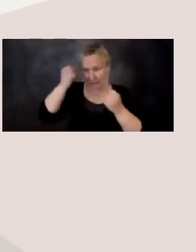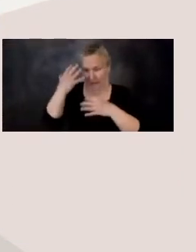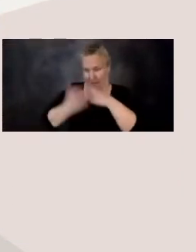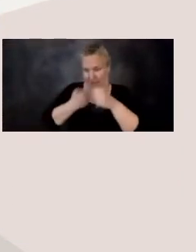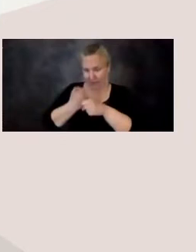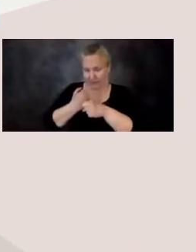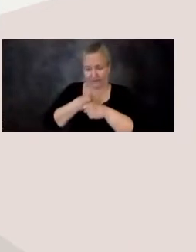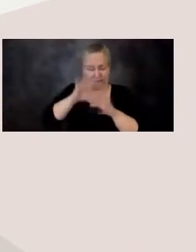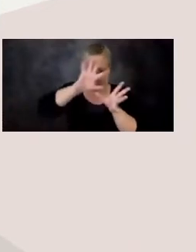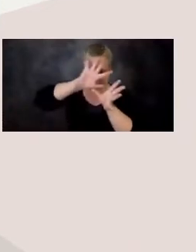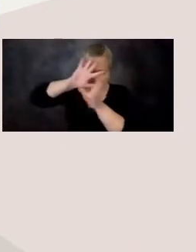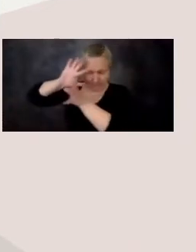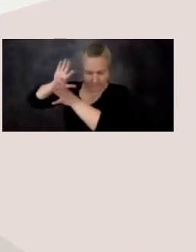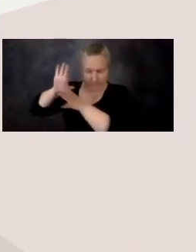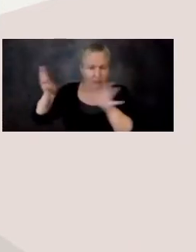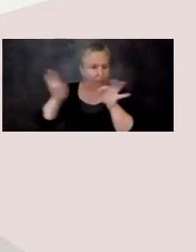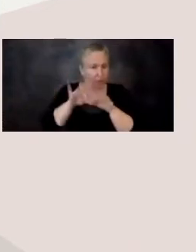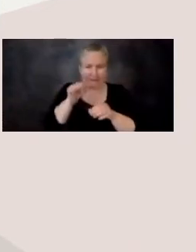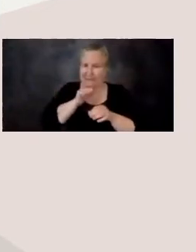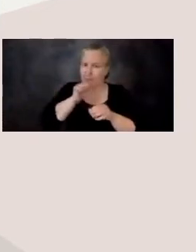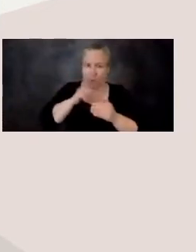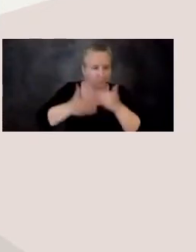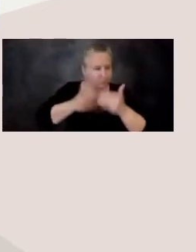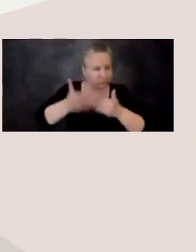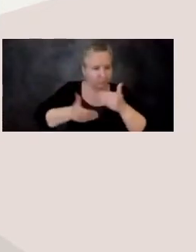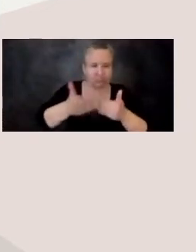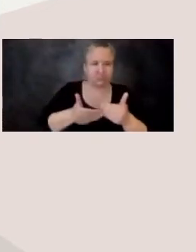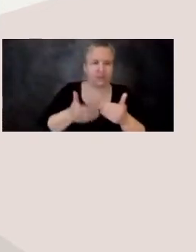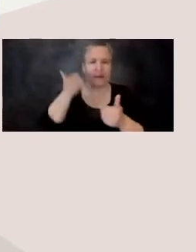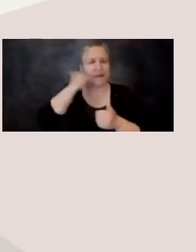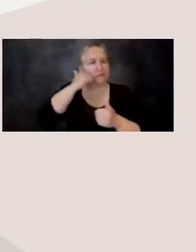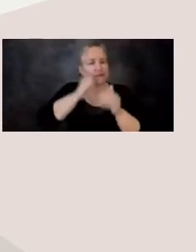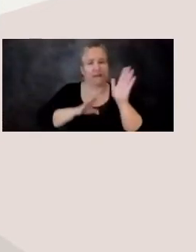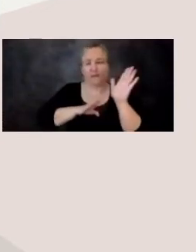going, thriving every day.